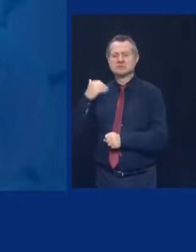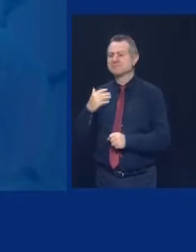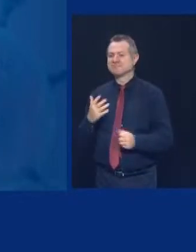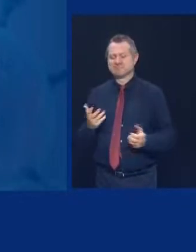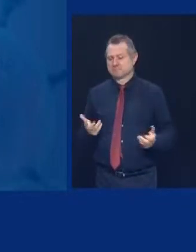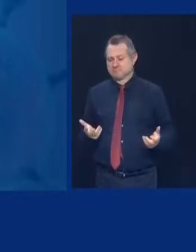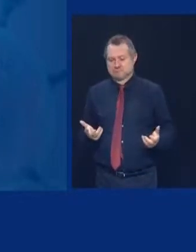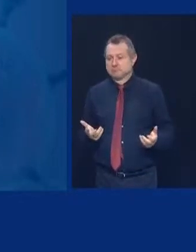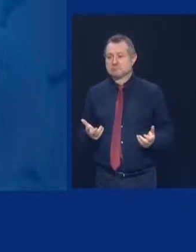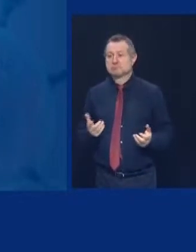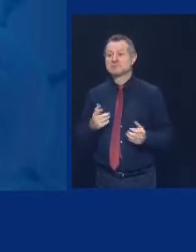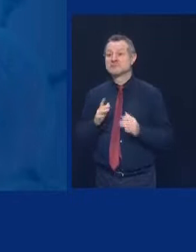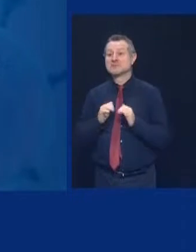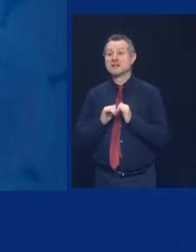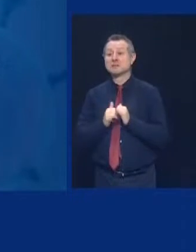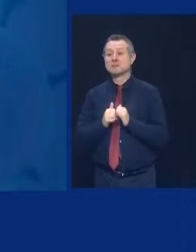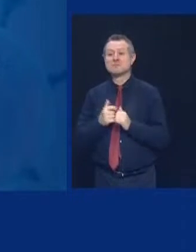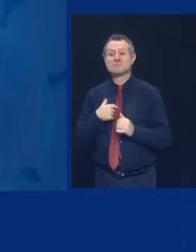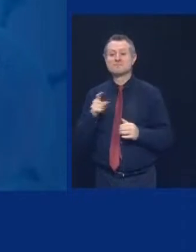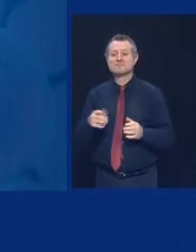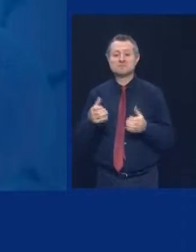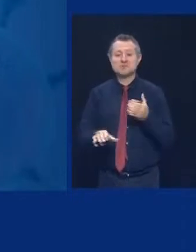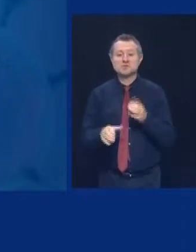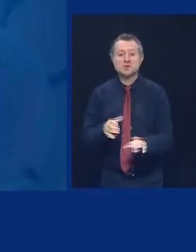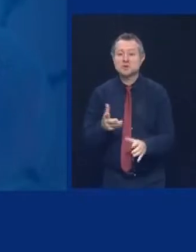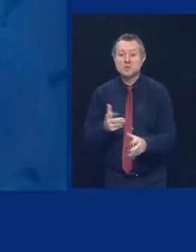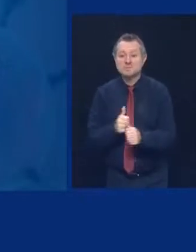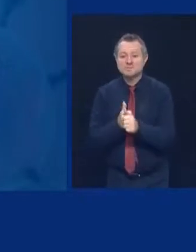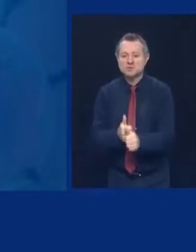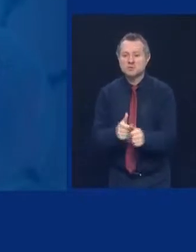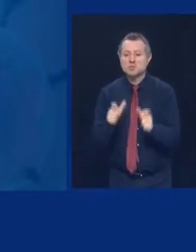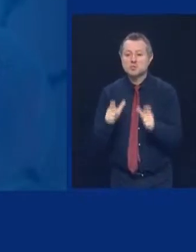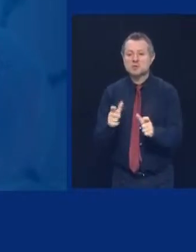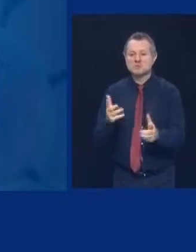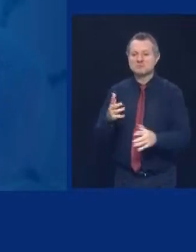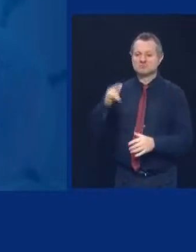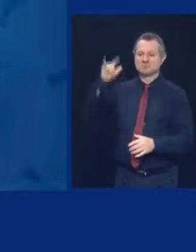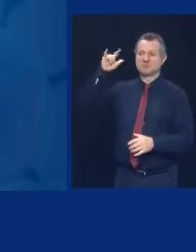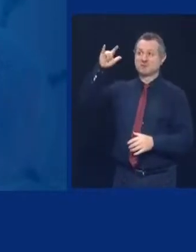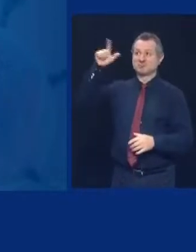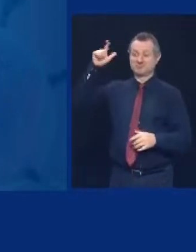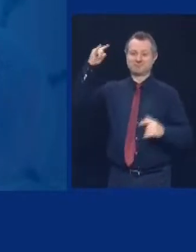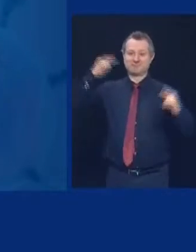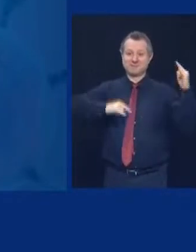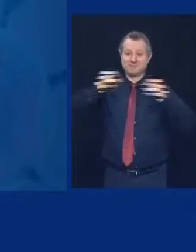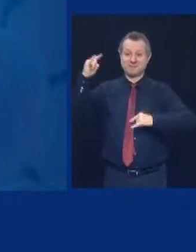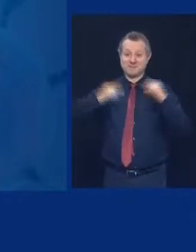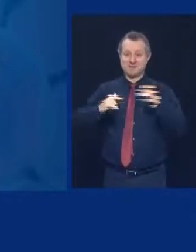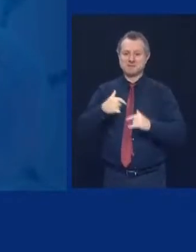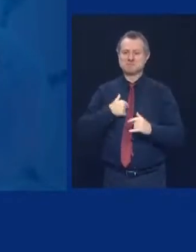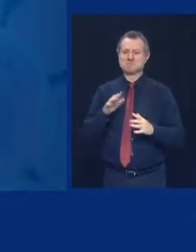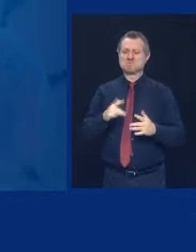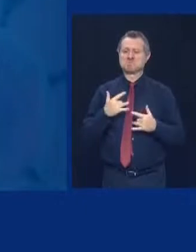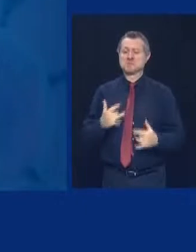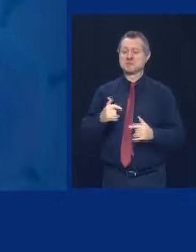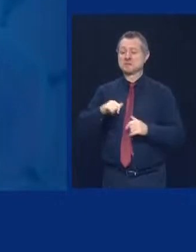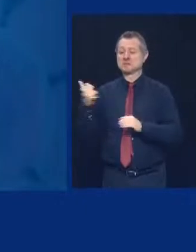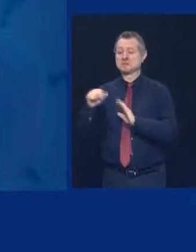the quarantine is at airports when people fly in. Because normally you fly in from another